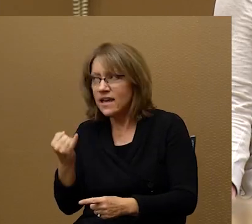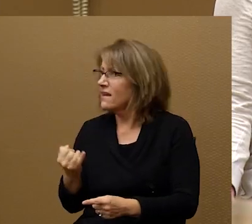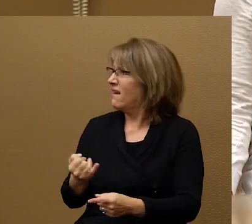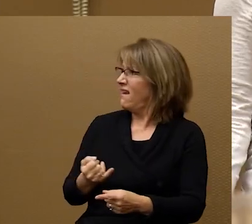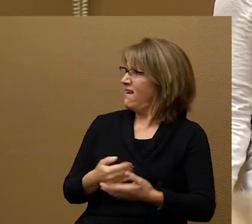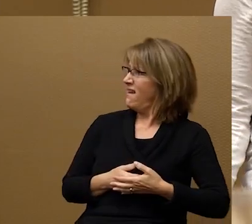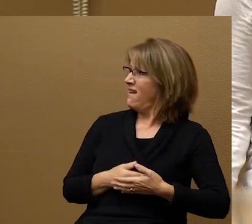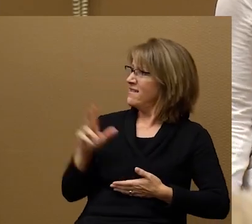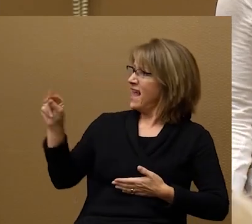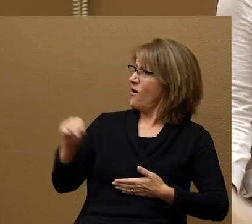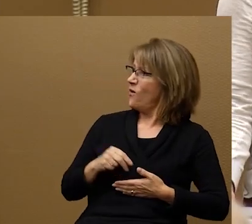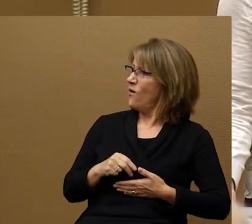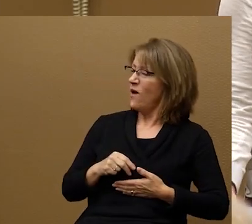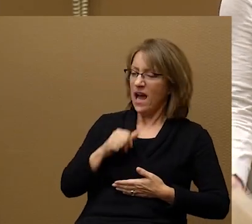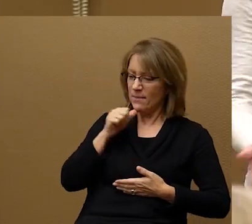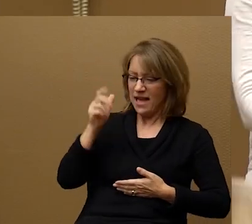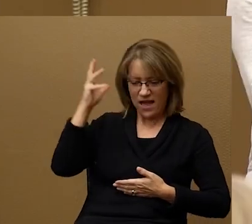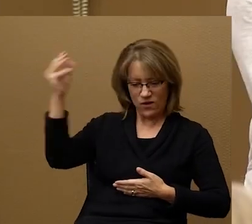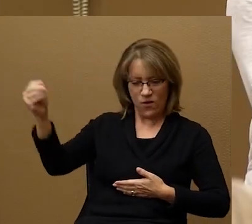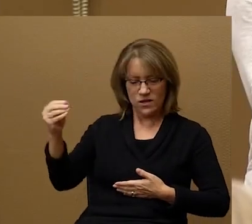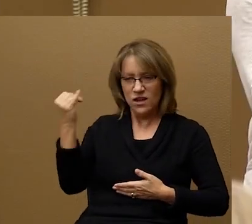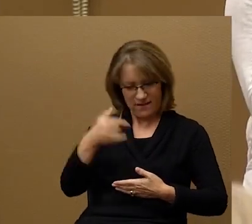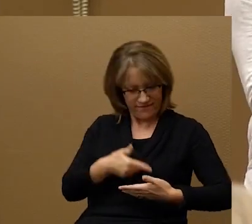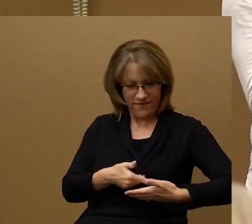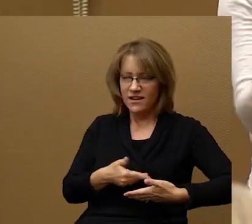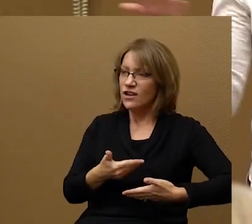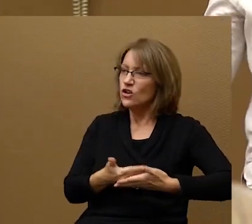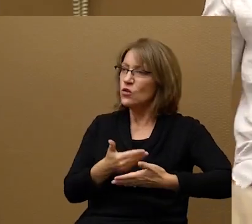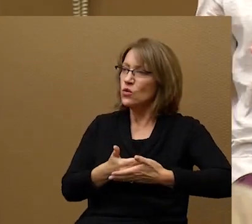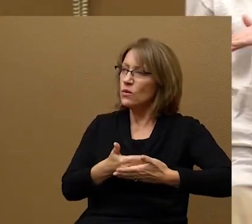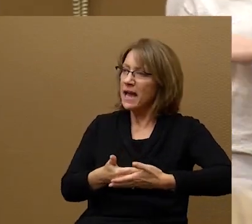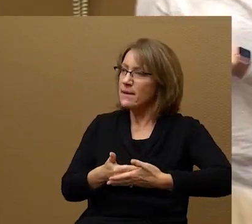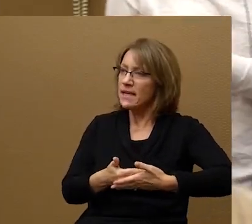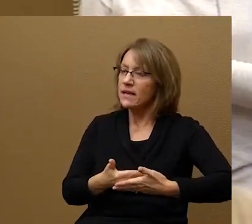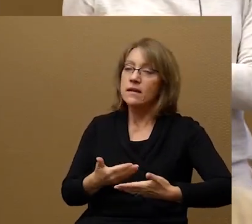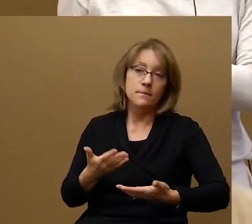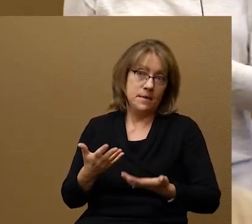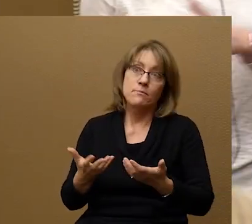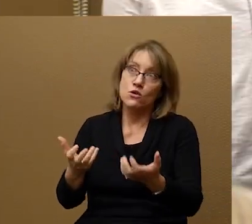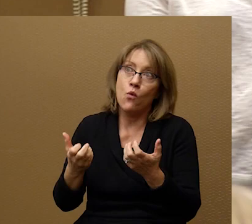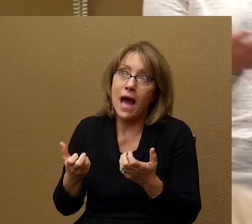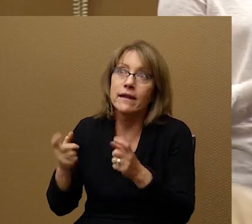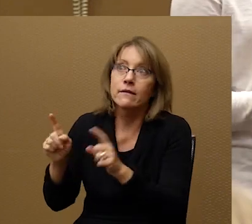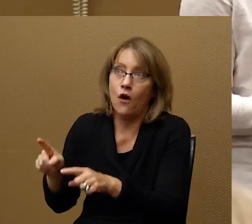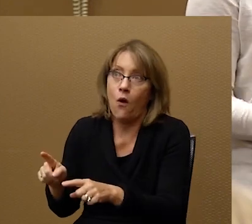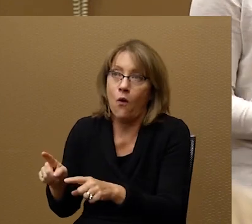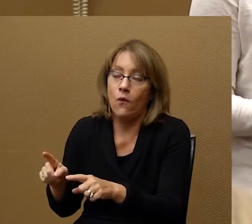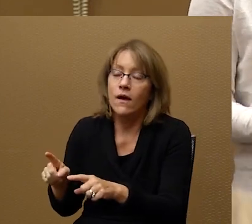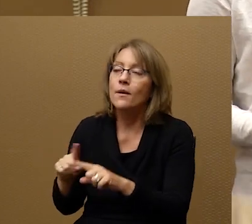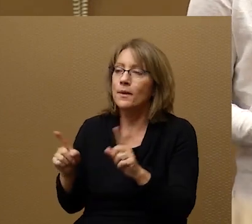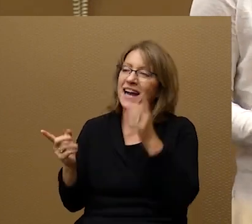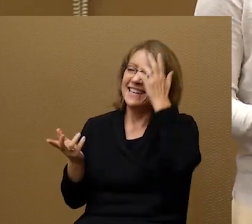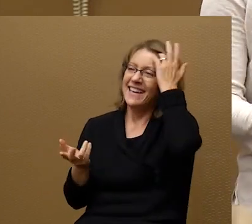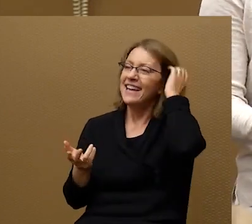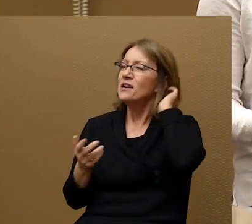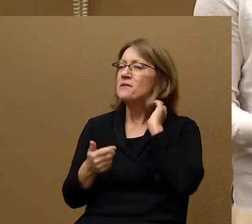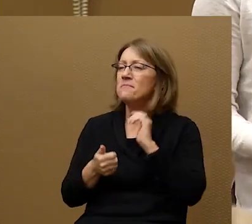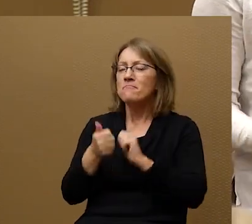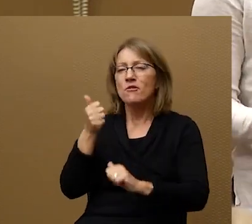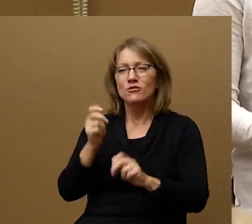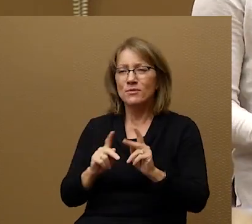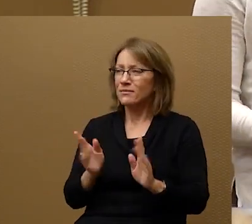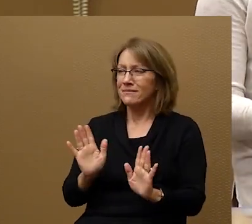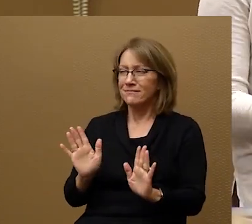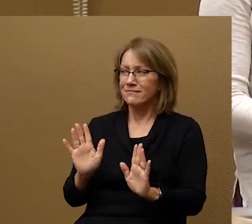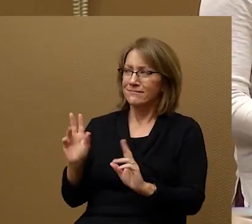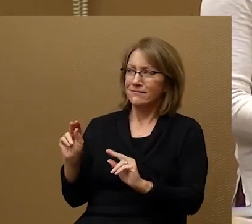like, no, I'm not going to Italy, I have a newborn baby. I mean, you might want to go to Italy, but most people are going to be